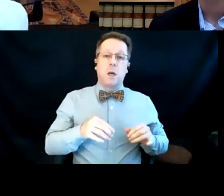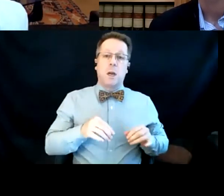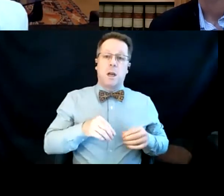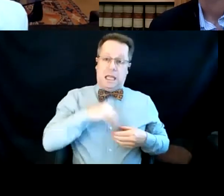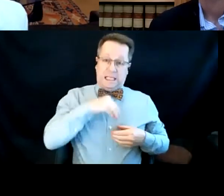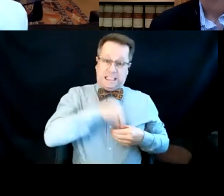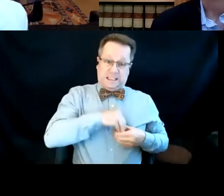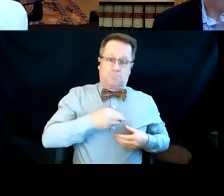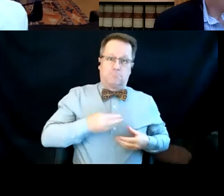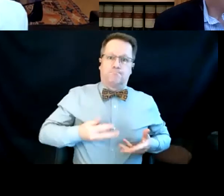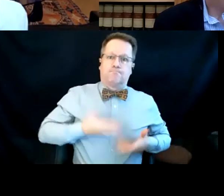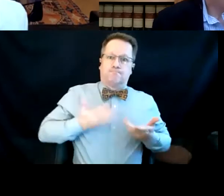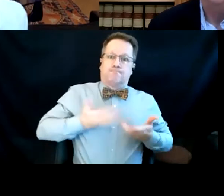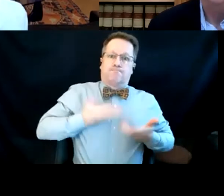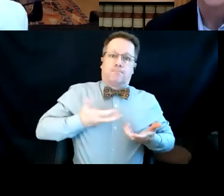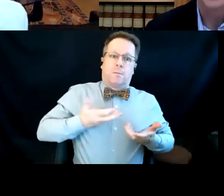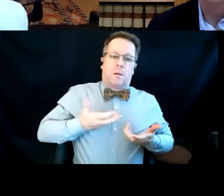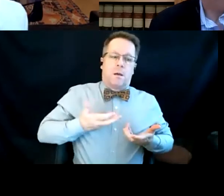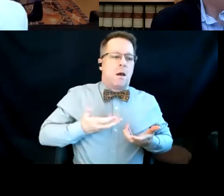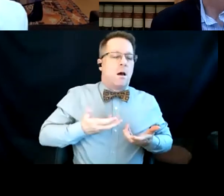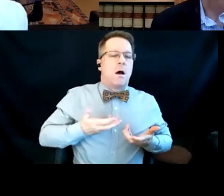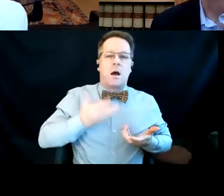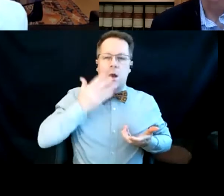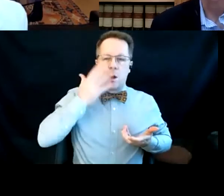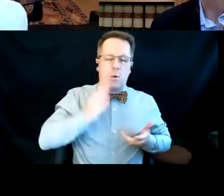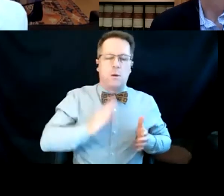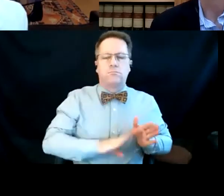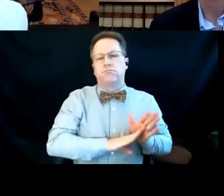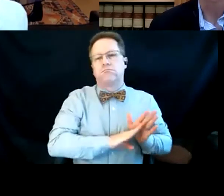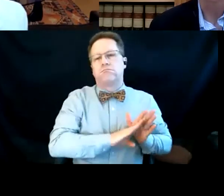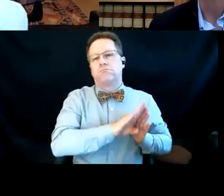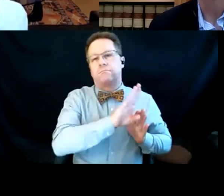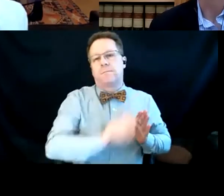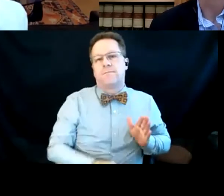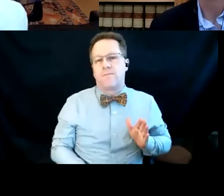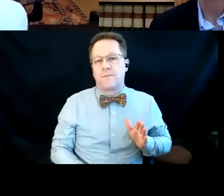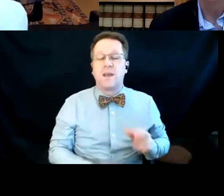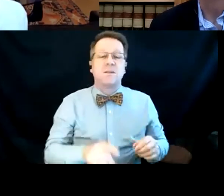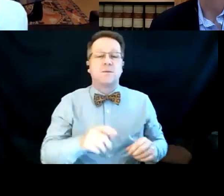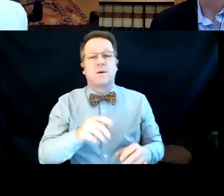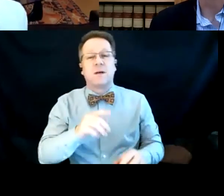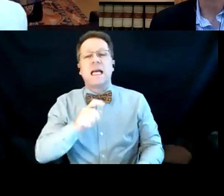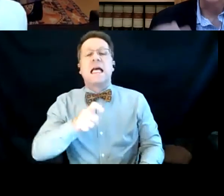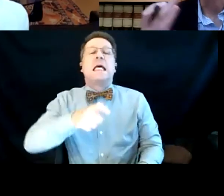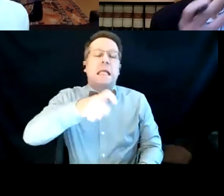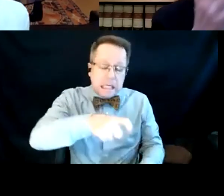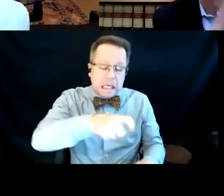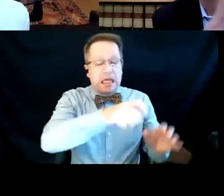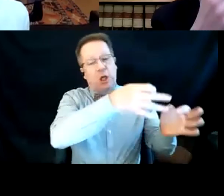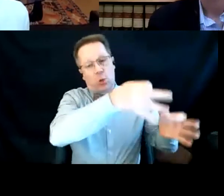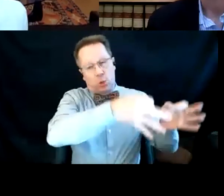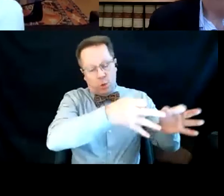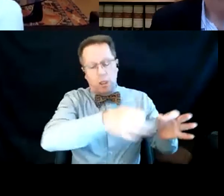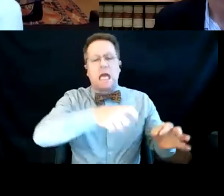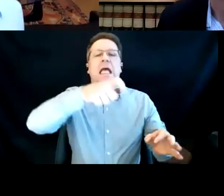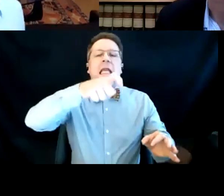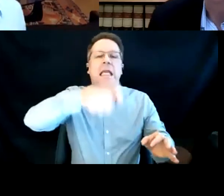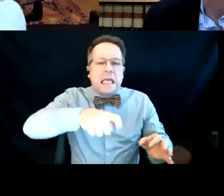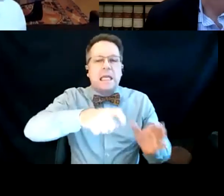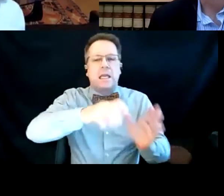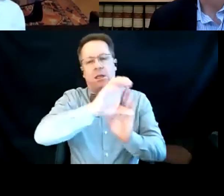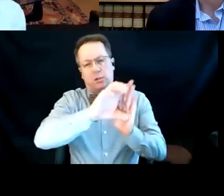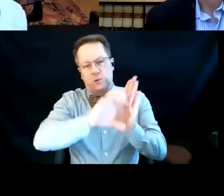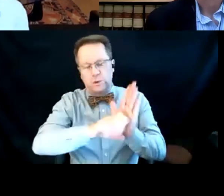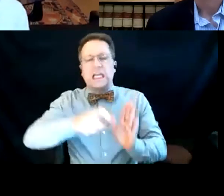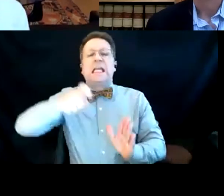preserve it." Now, that's a bit of an overstatement. I think we need courts, we need a constitution, we need laws. They remind us of our, commitments